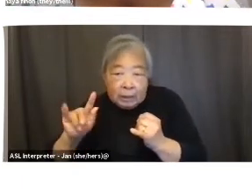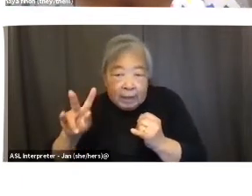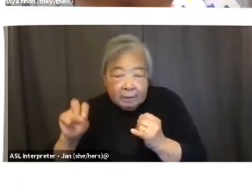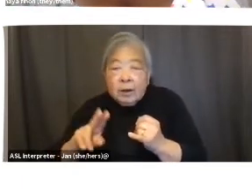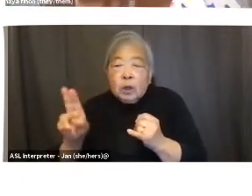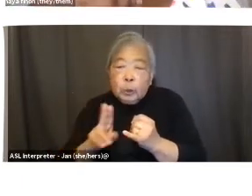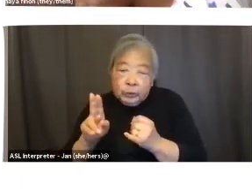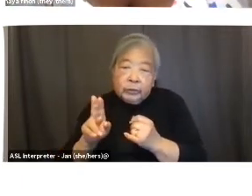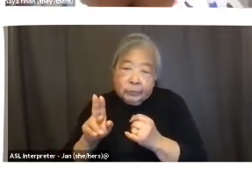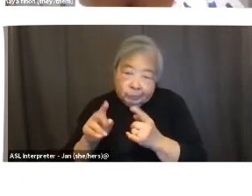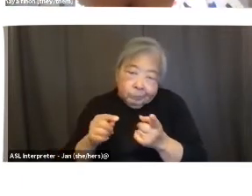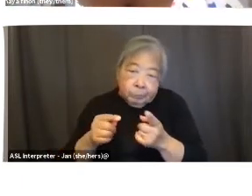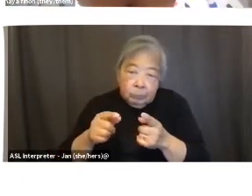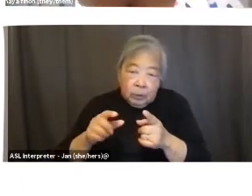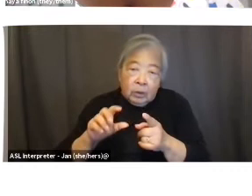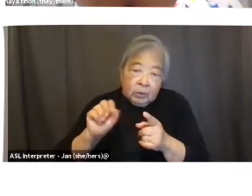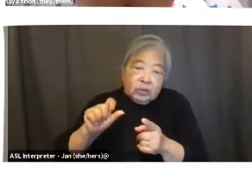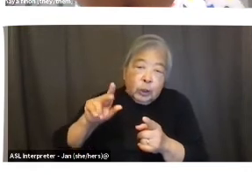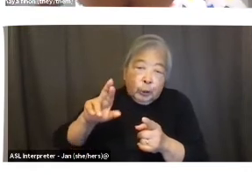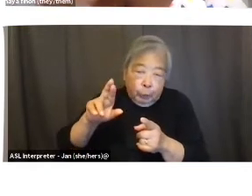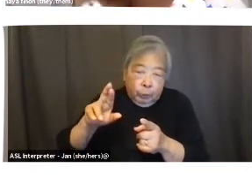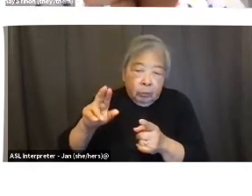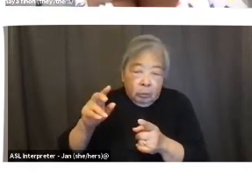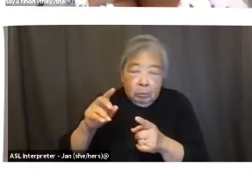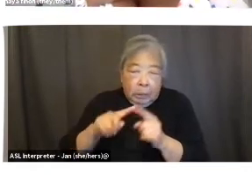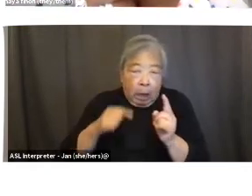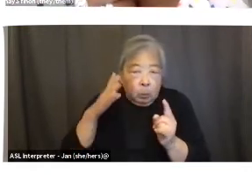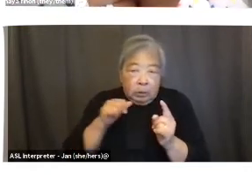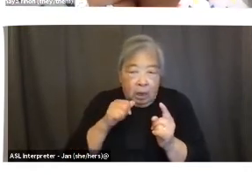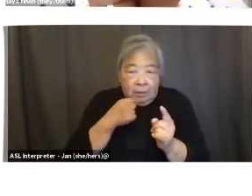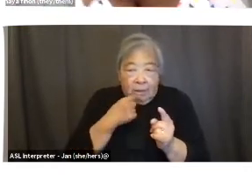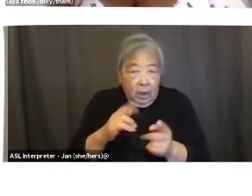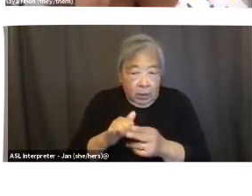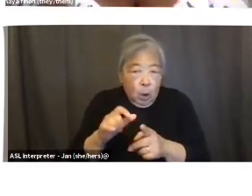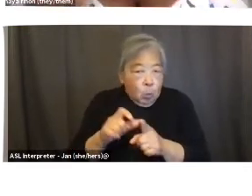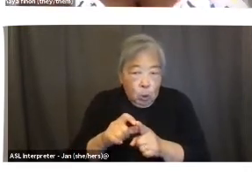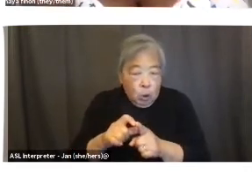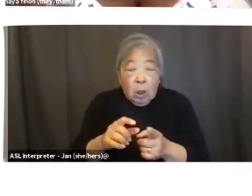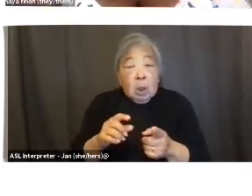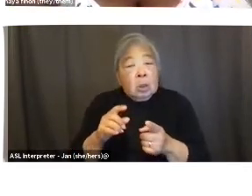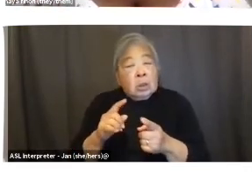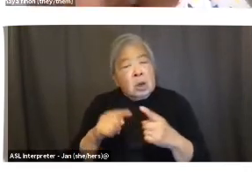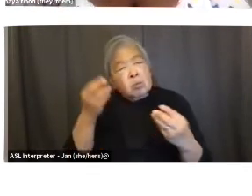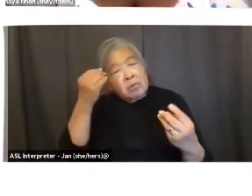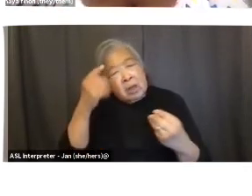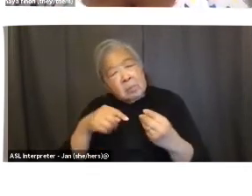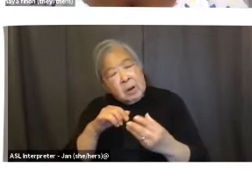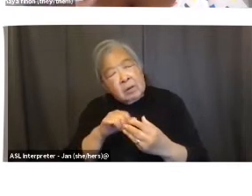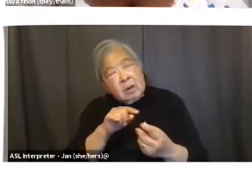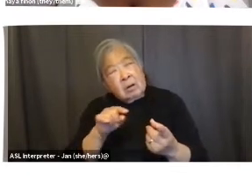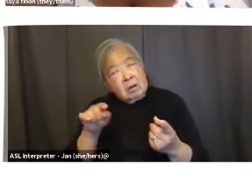South Africans, but I'm not gonna use that in front of you all. So reflecting on that, him saying